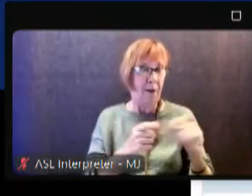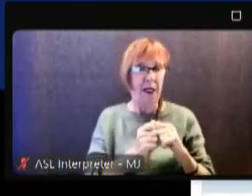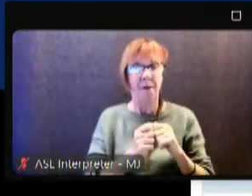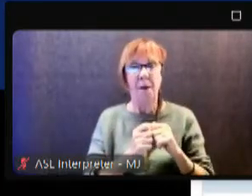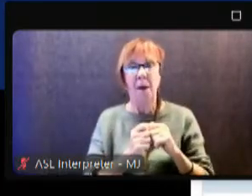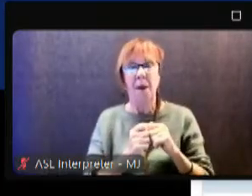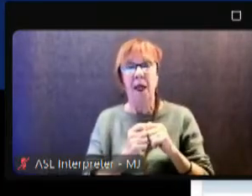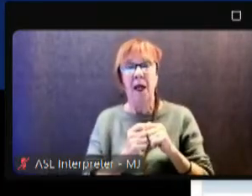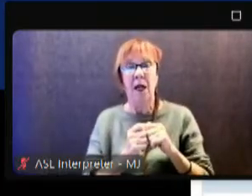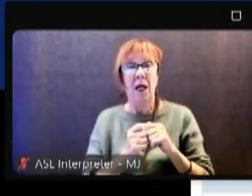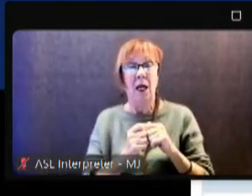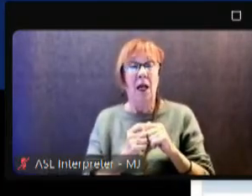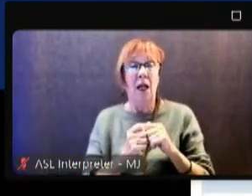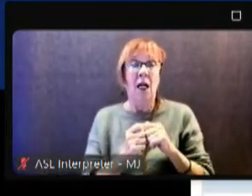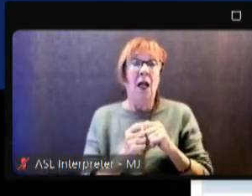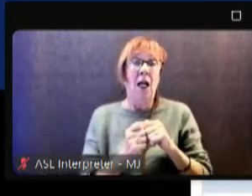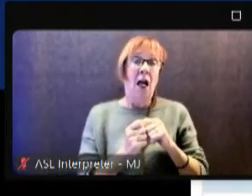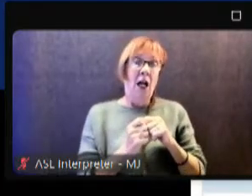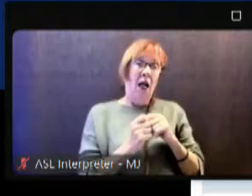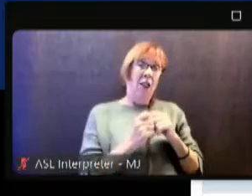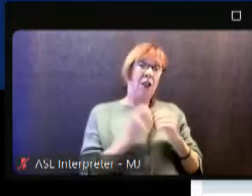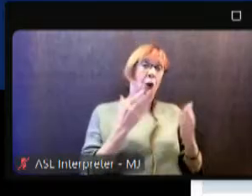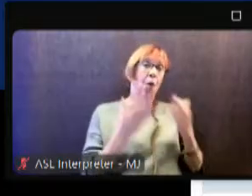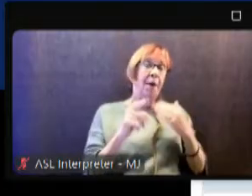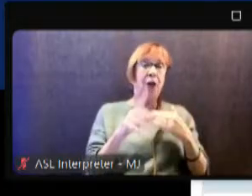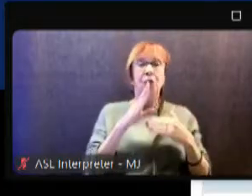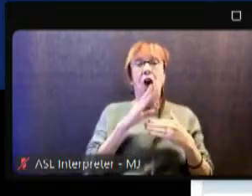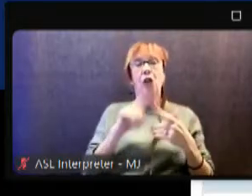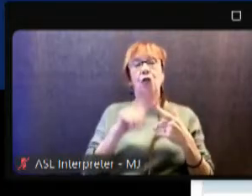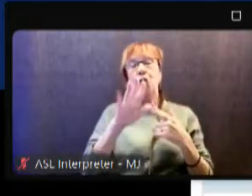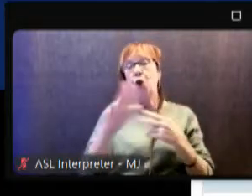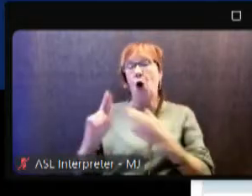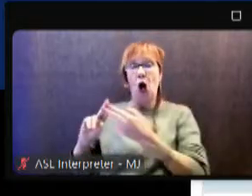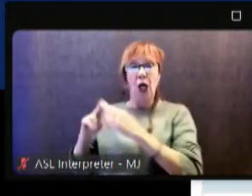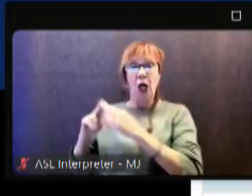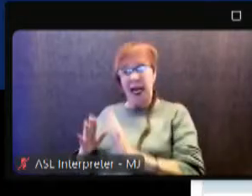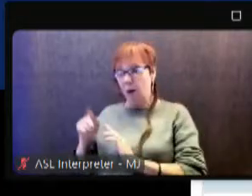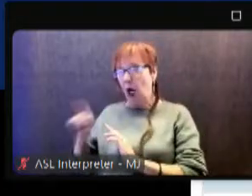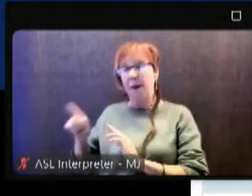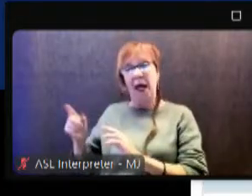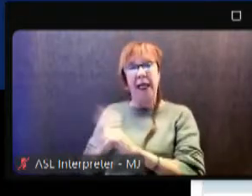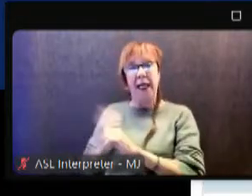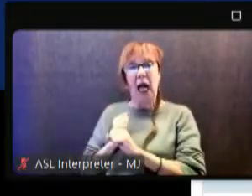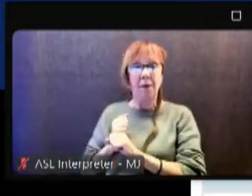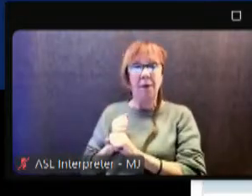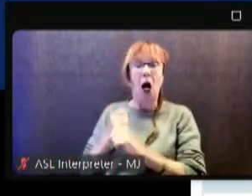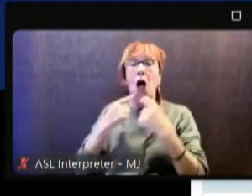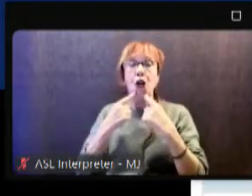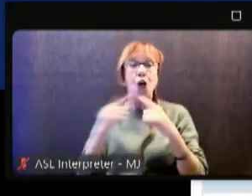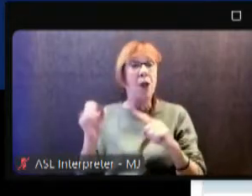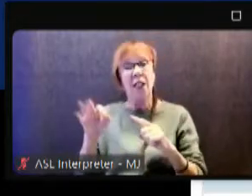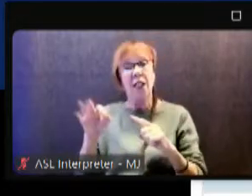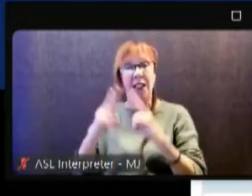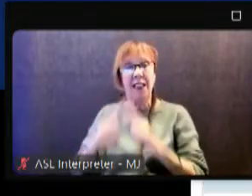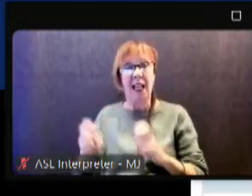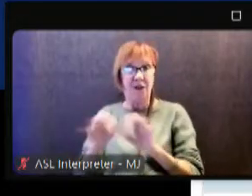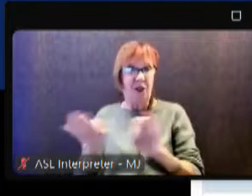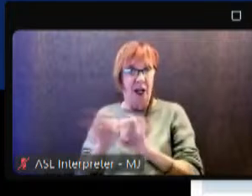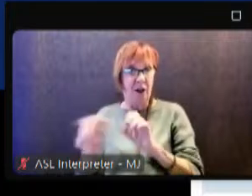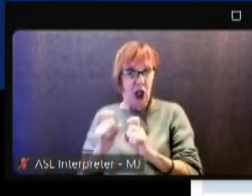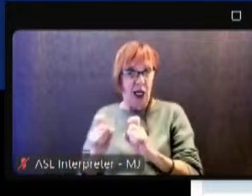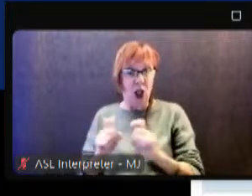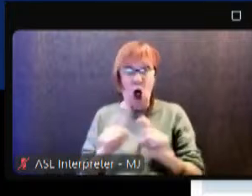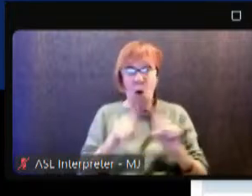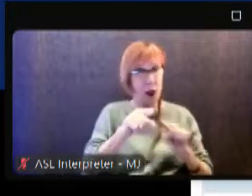neighbor talk to you. You may have talked to your neighbor, and your neighbor received a notice of assessed value change, but you have not yet received your